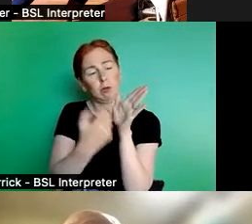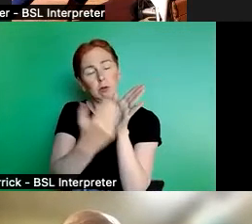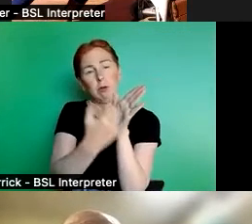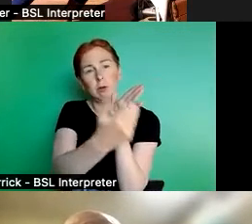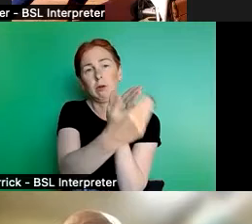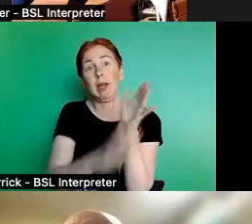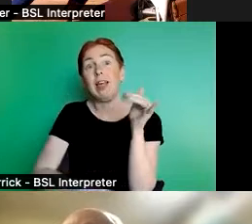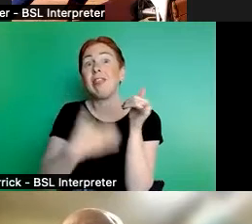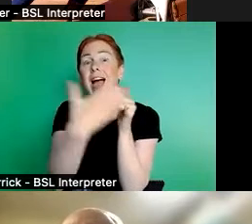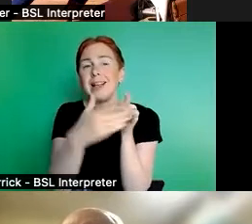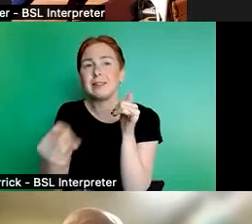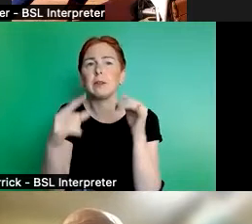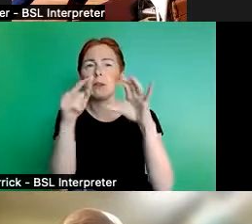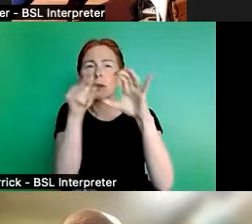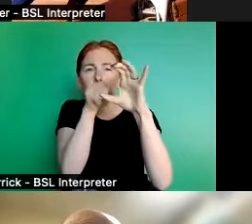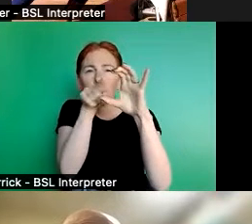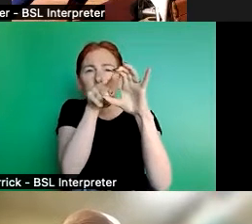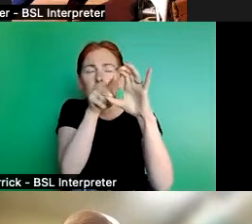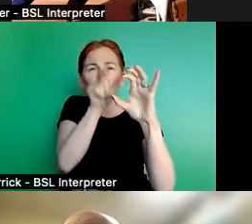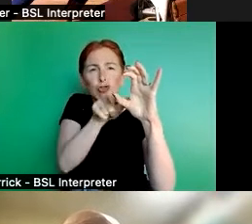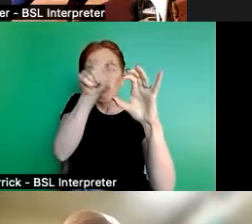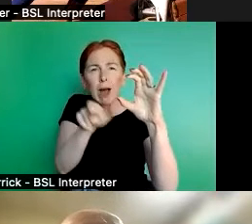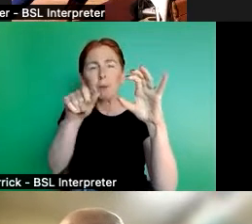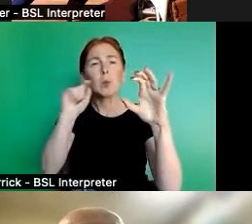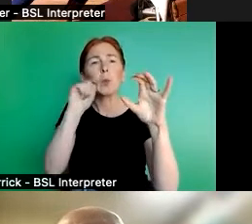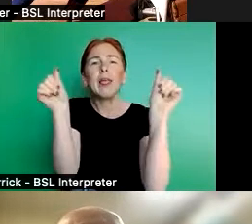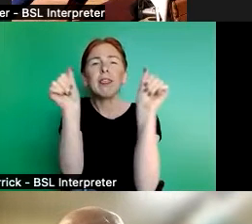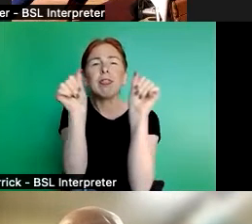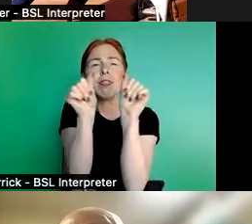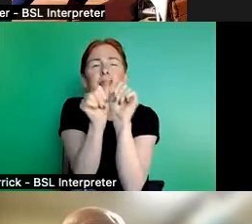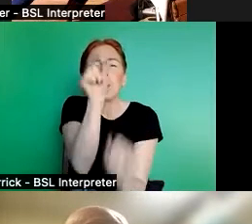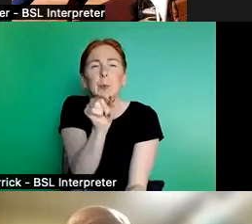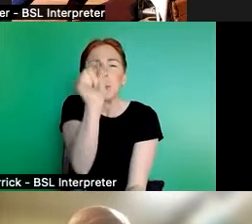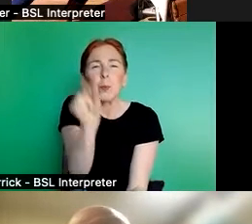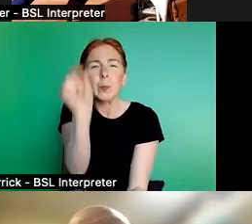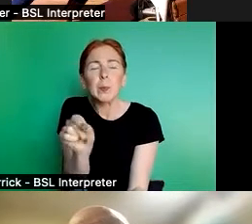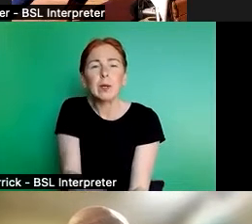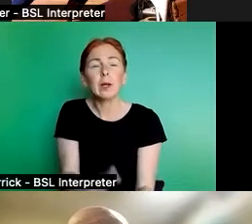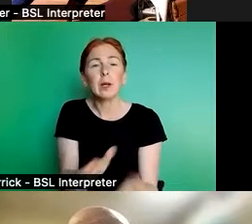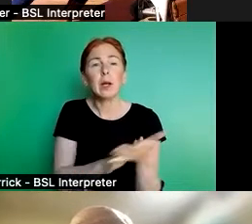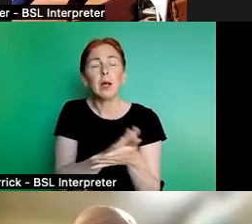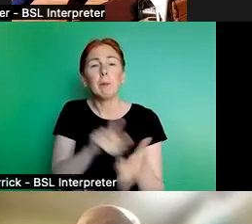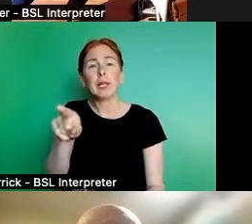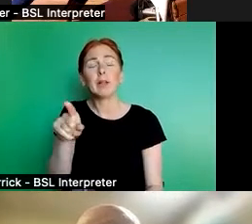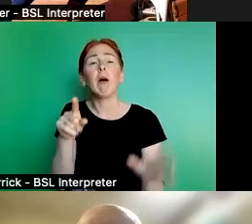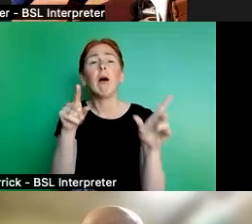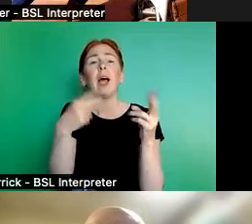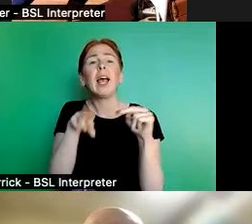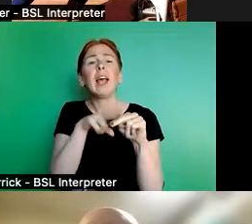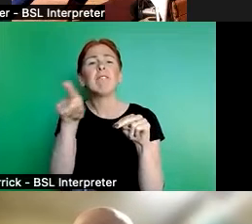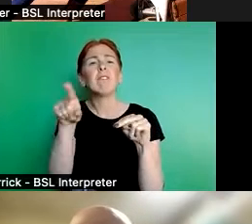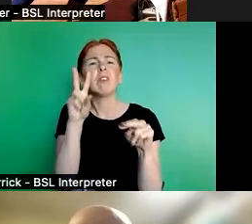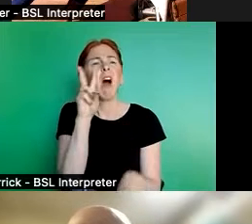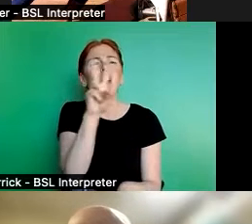gives us an idea of their ability to see fine objects. You can see beneath this